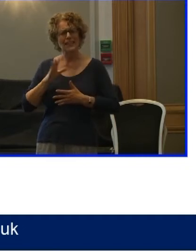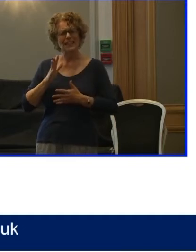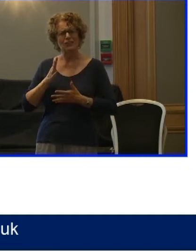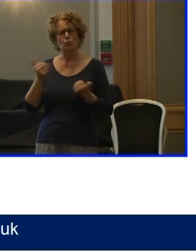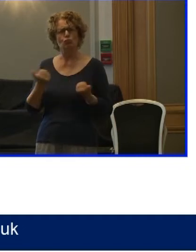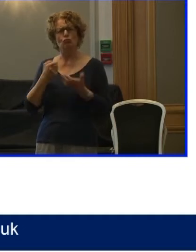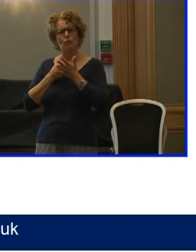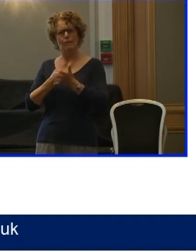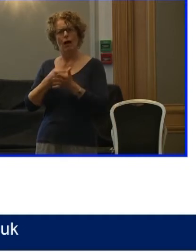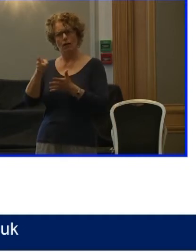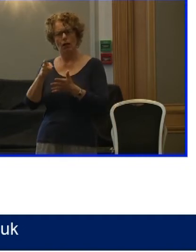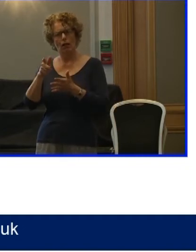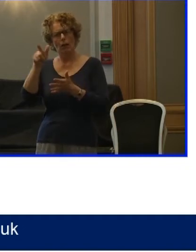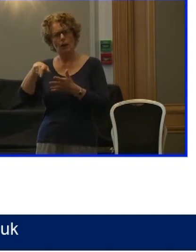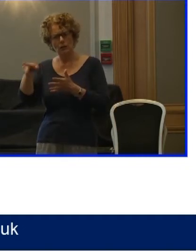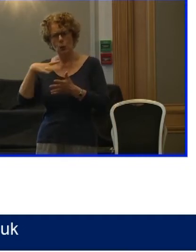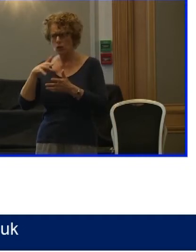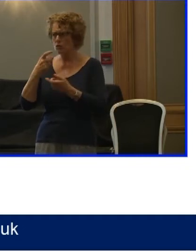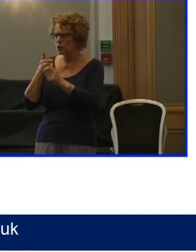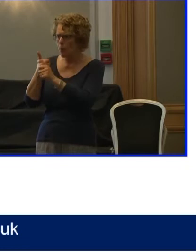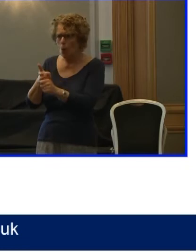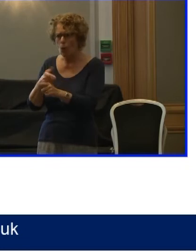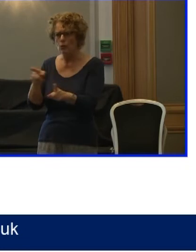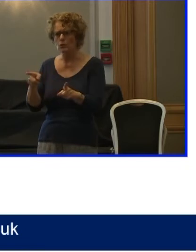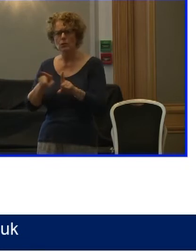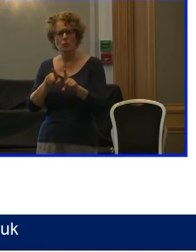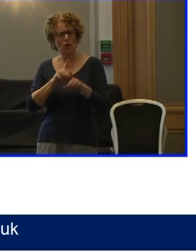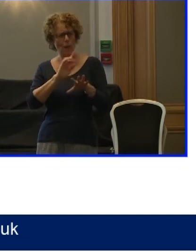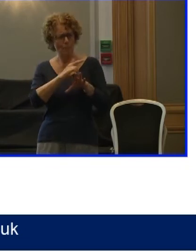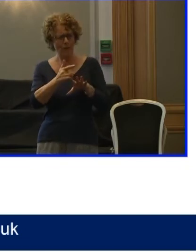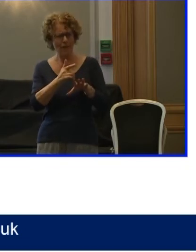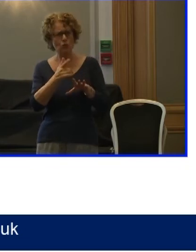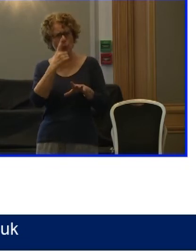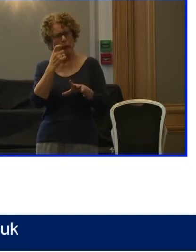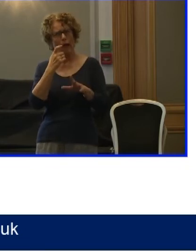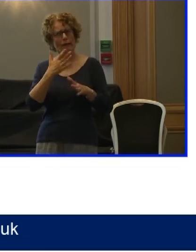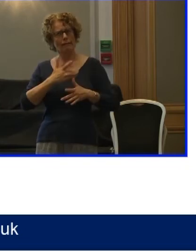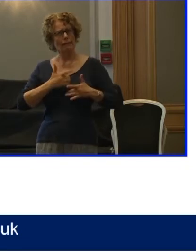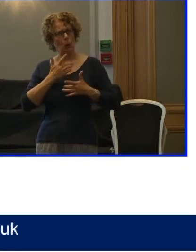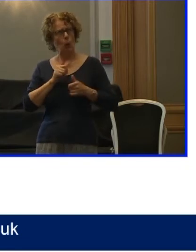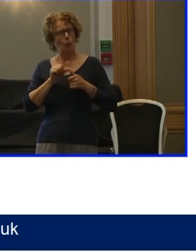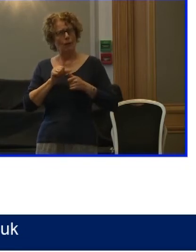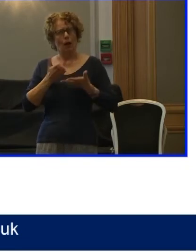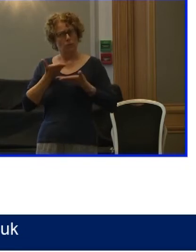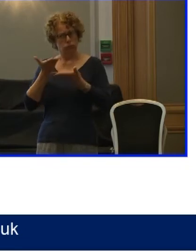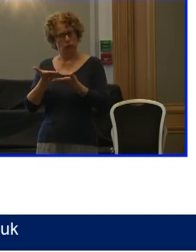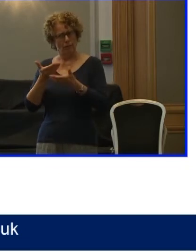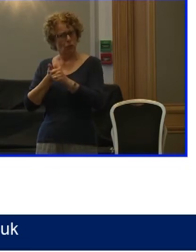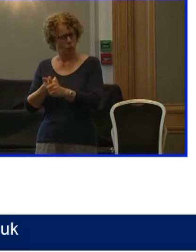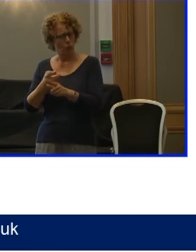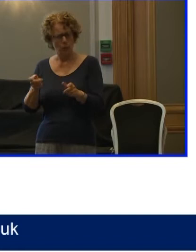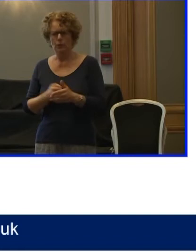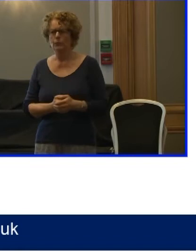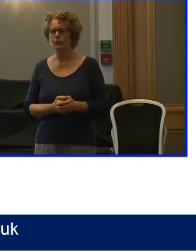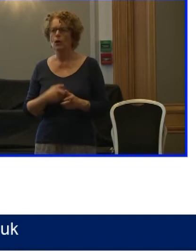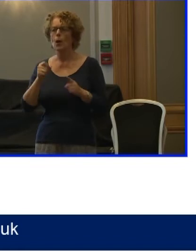only for the patient who is looking for support, but also for the professional's peace of mind. And Paul is going to be leading a session telling